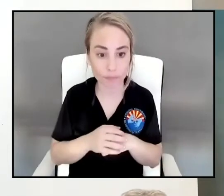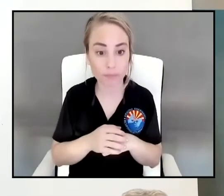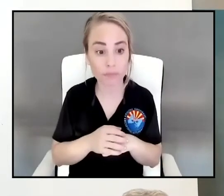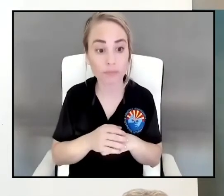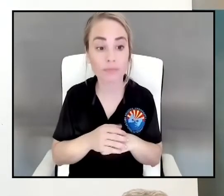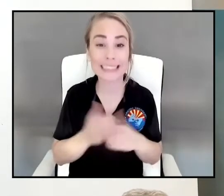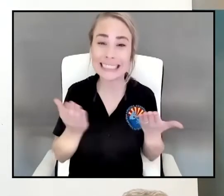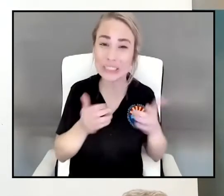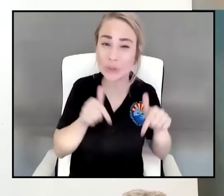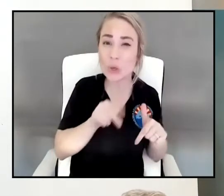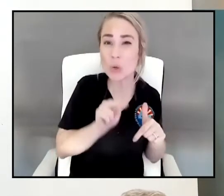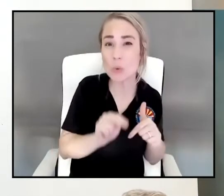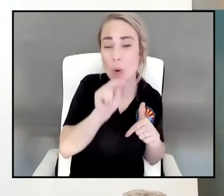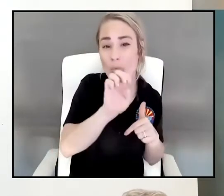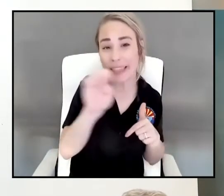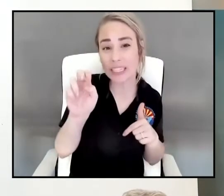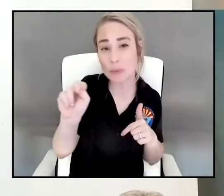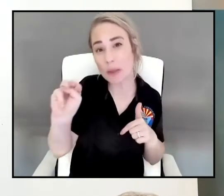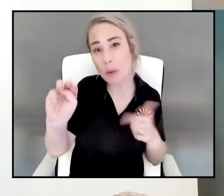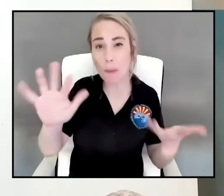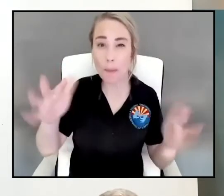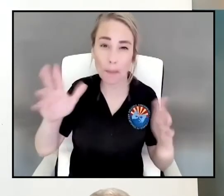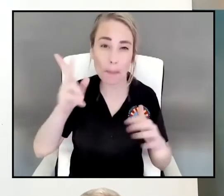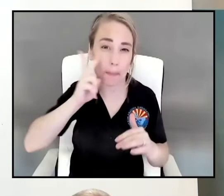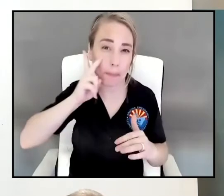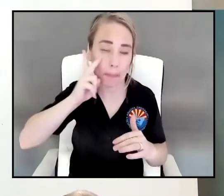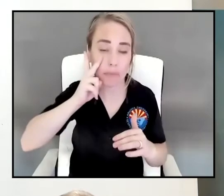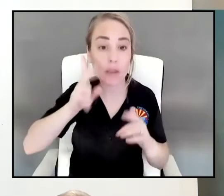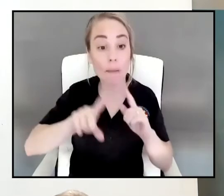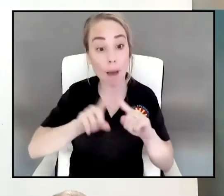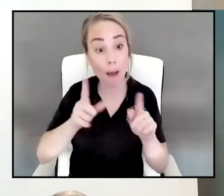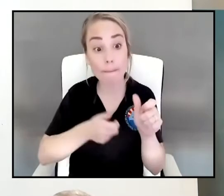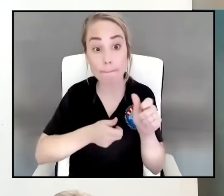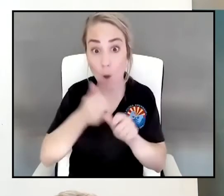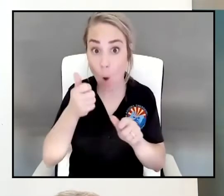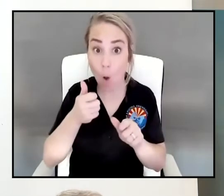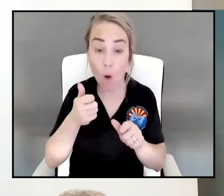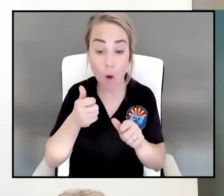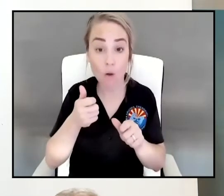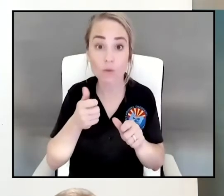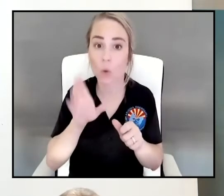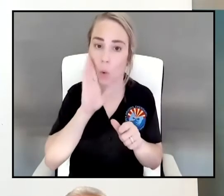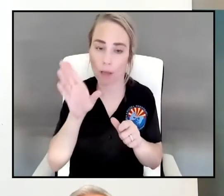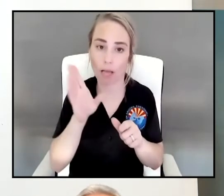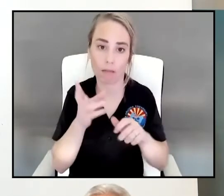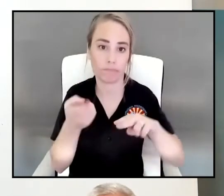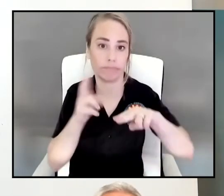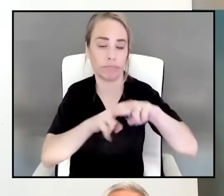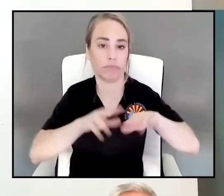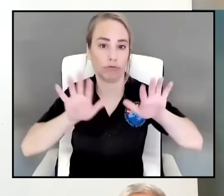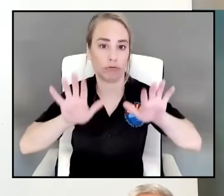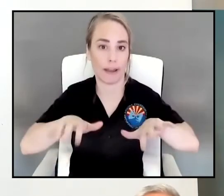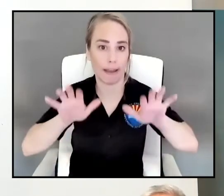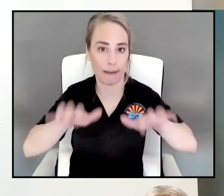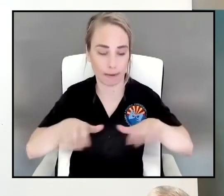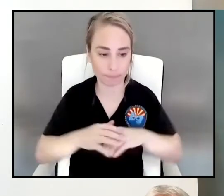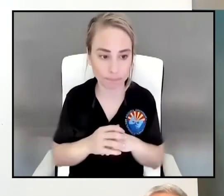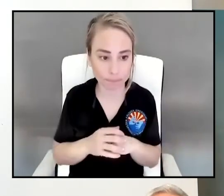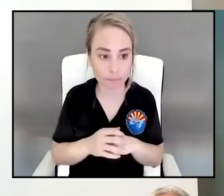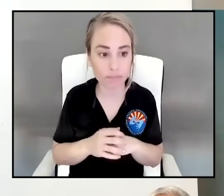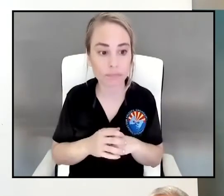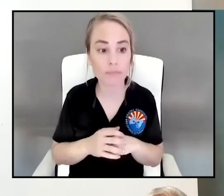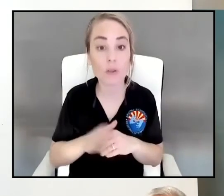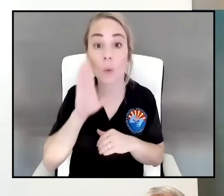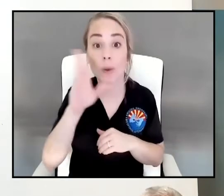but I think most of where the burn scar is actually falls into that green. So what that means is multiple chances for